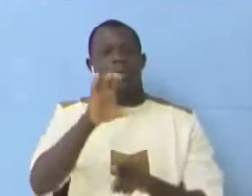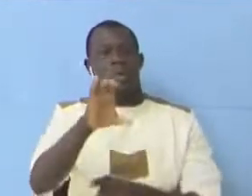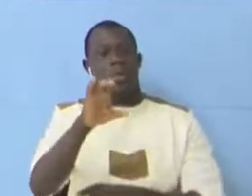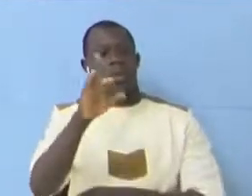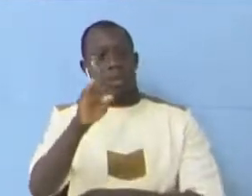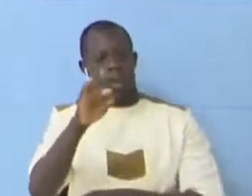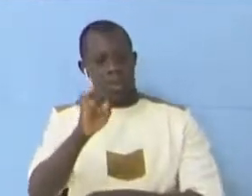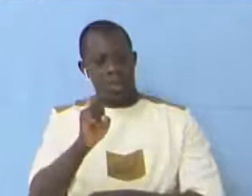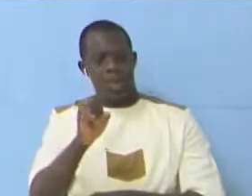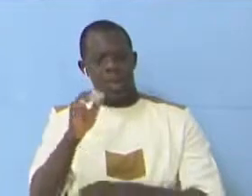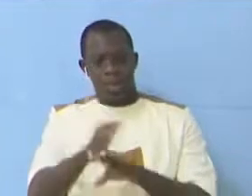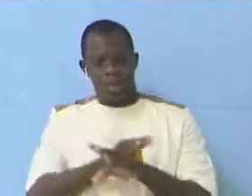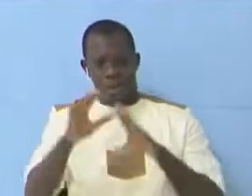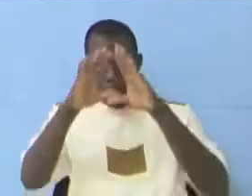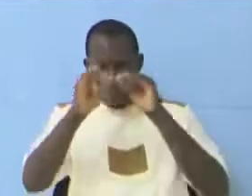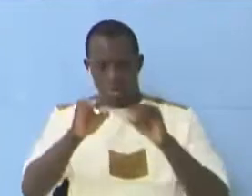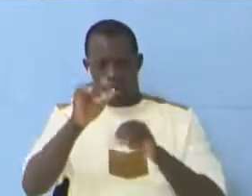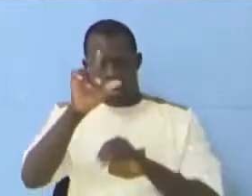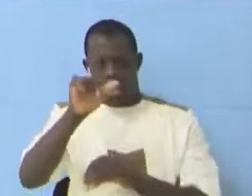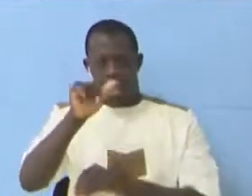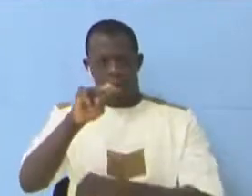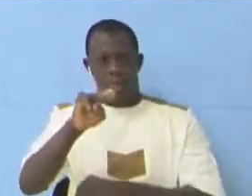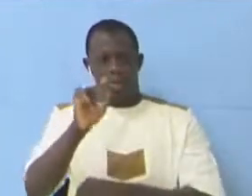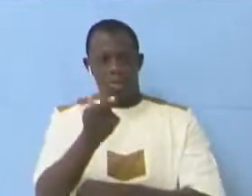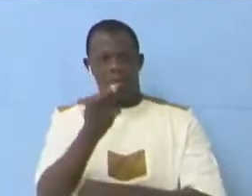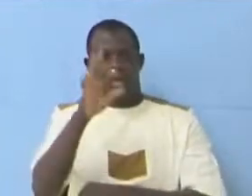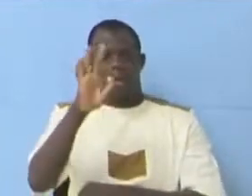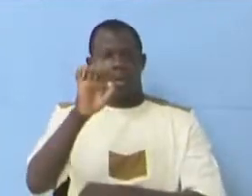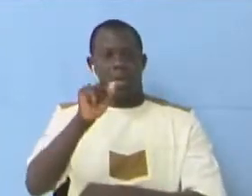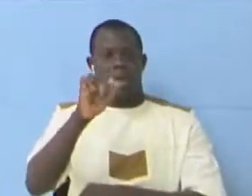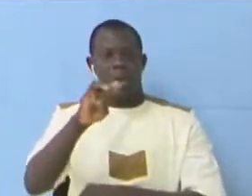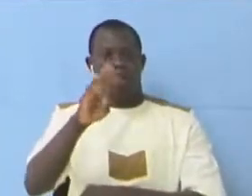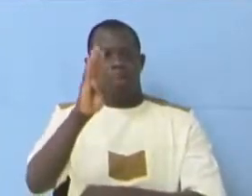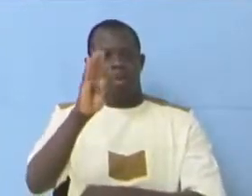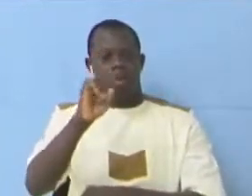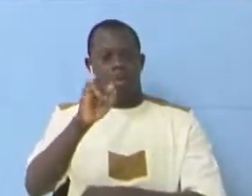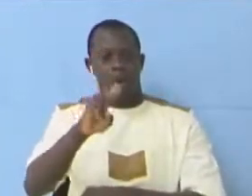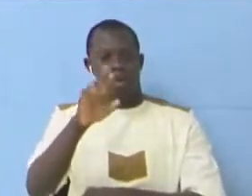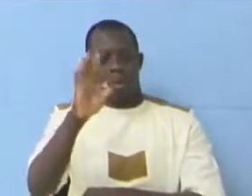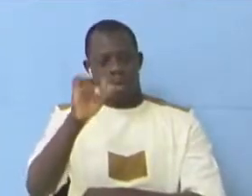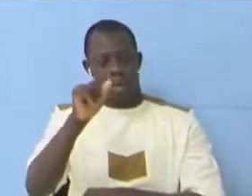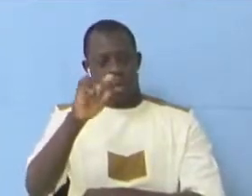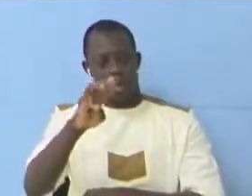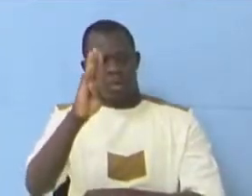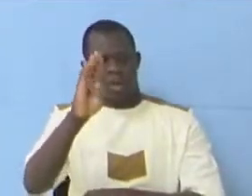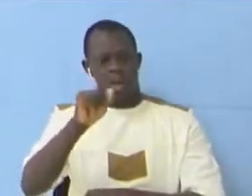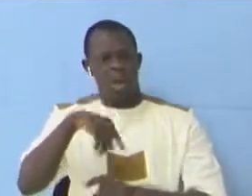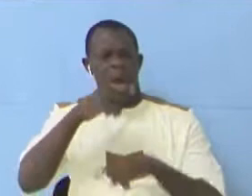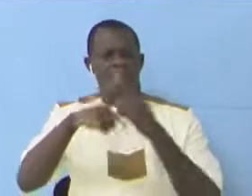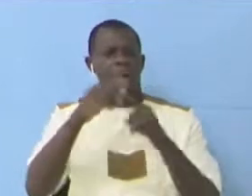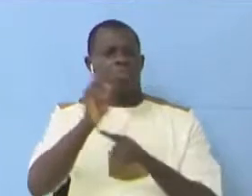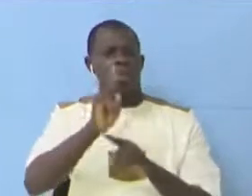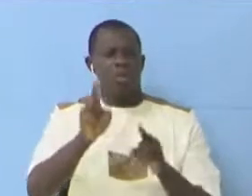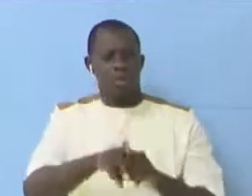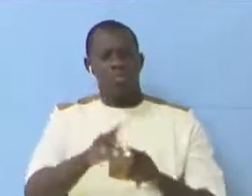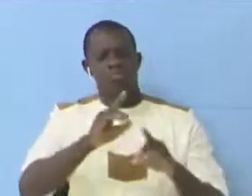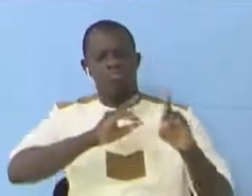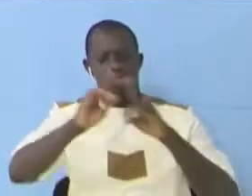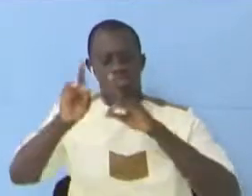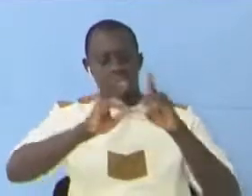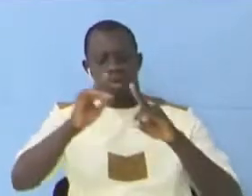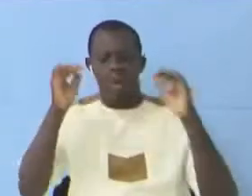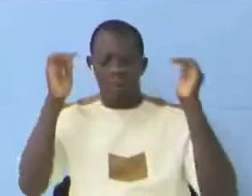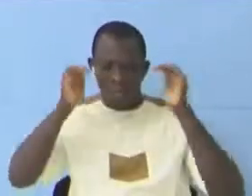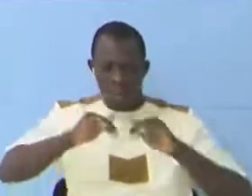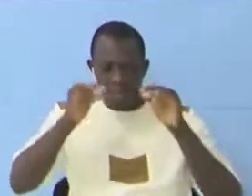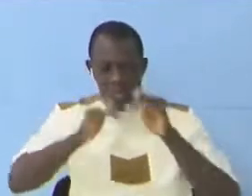Langtombong Tamba. lañ yóbbu ci office Langtombong Tamba. For what? For debriefing, they said. ci waxtaan wa.